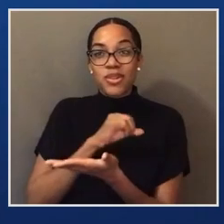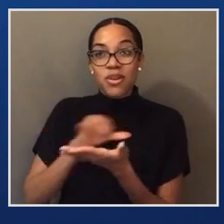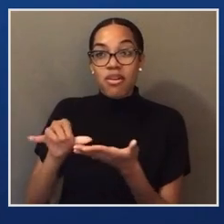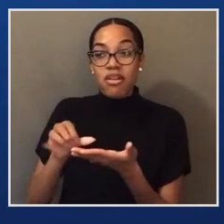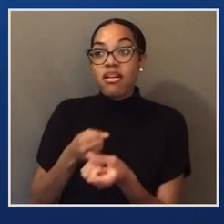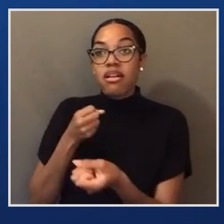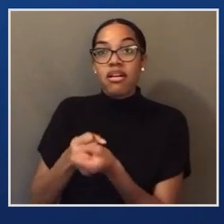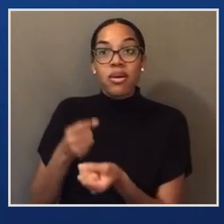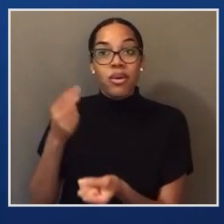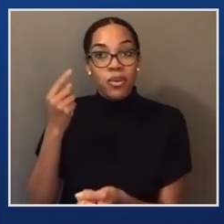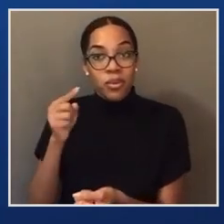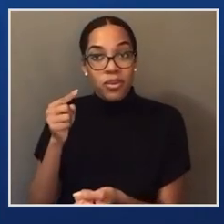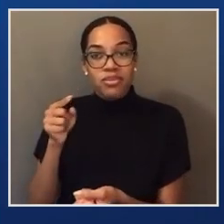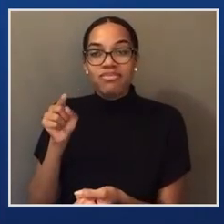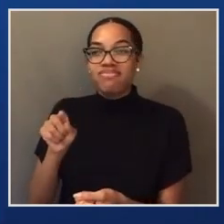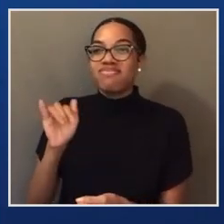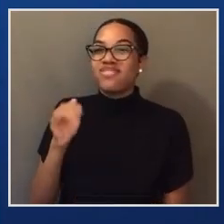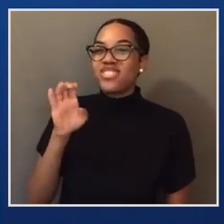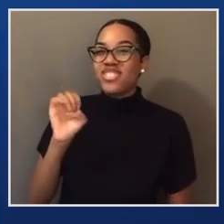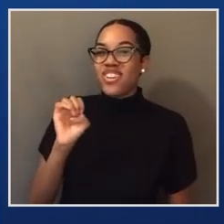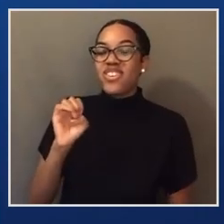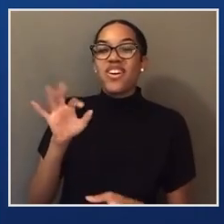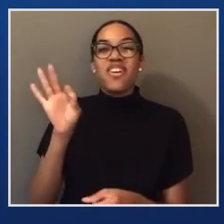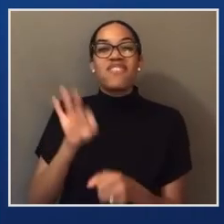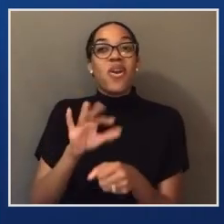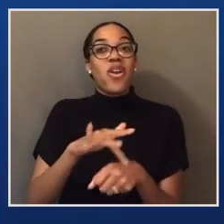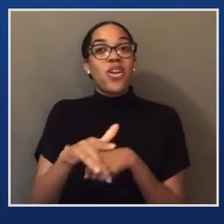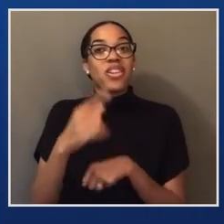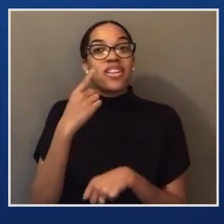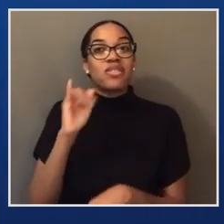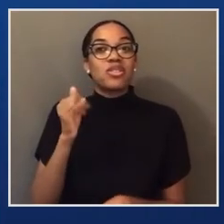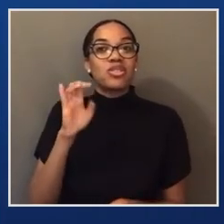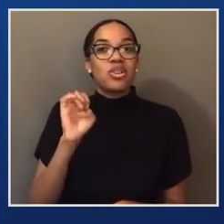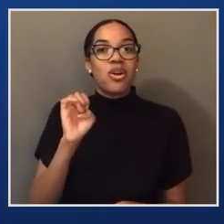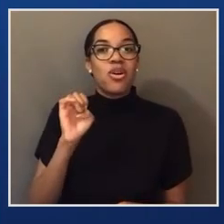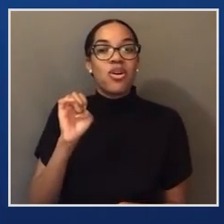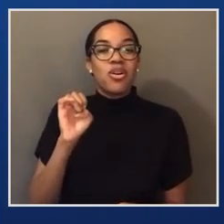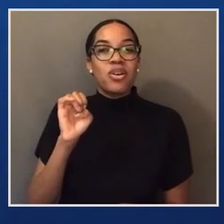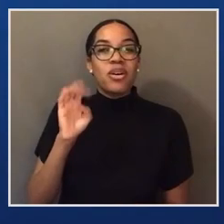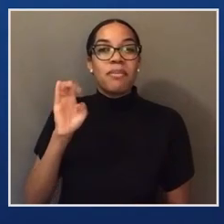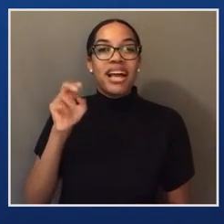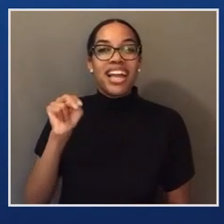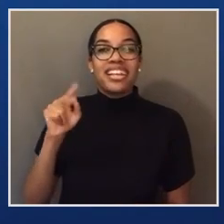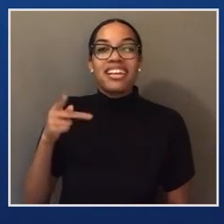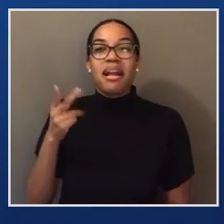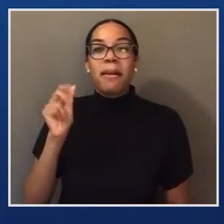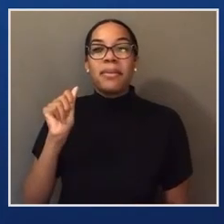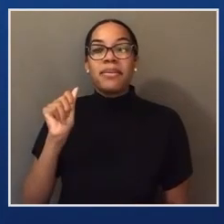early for Joe Biden and Kamala Harris.